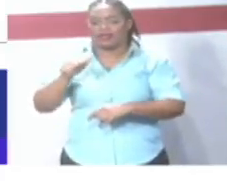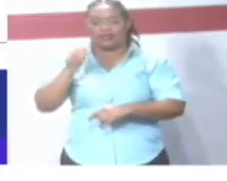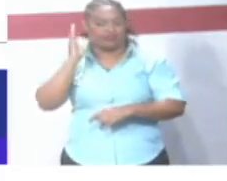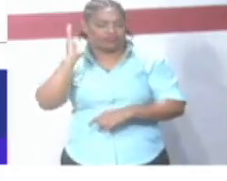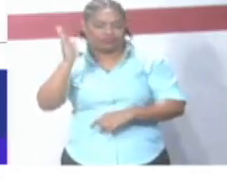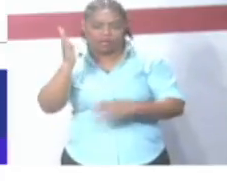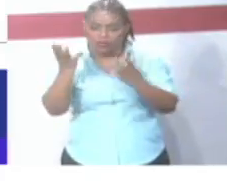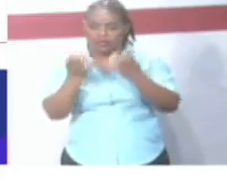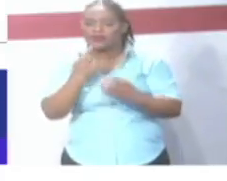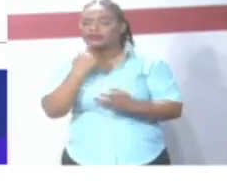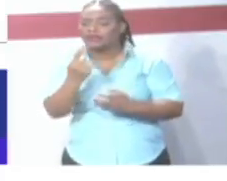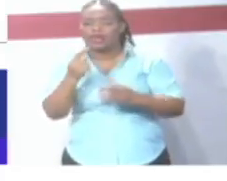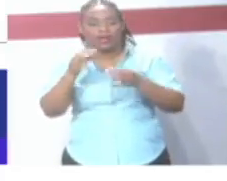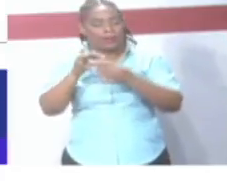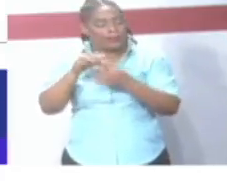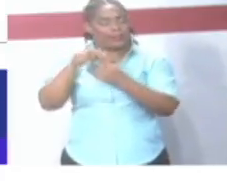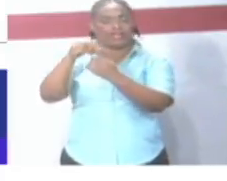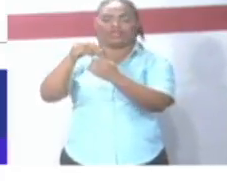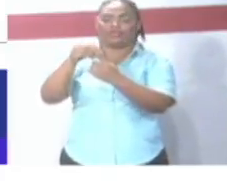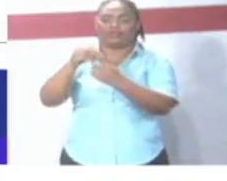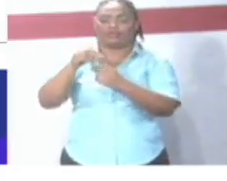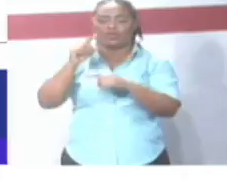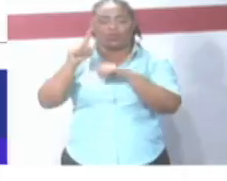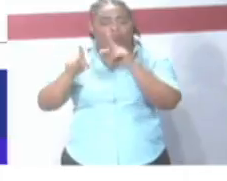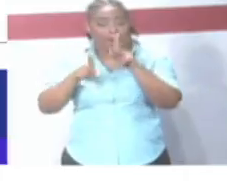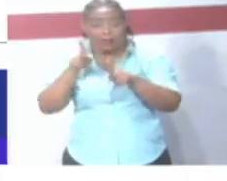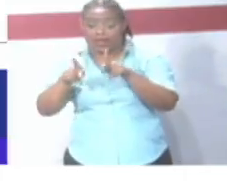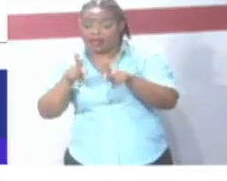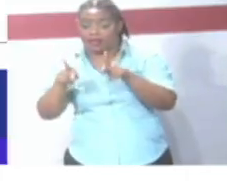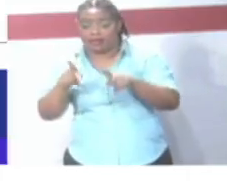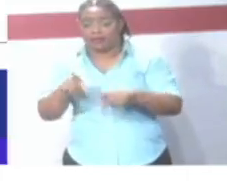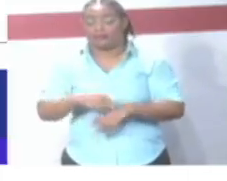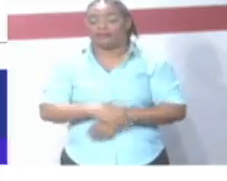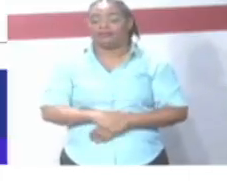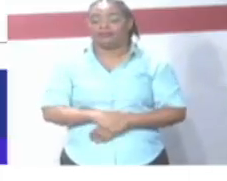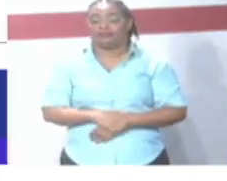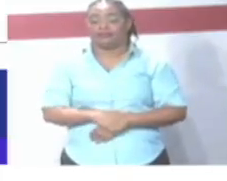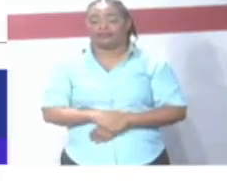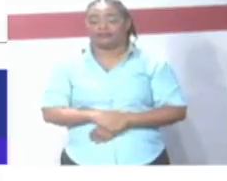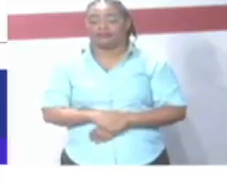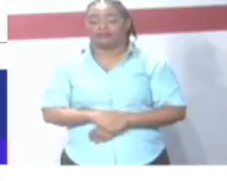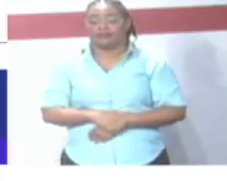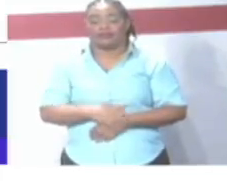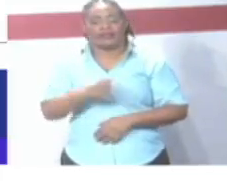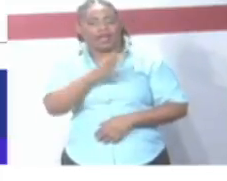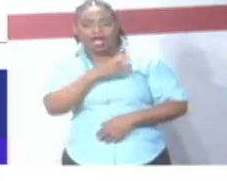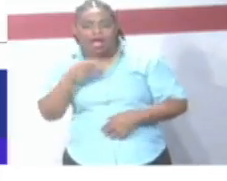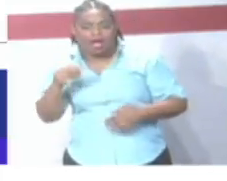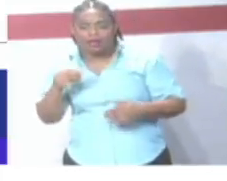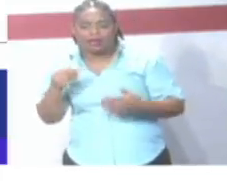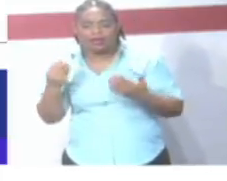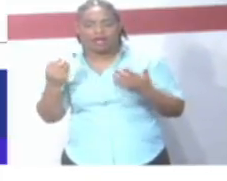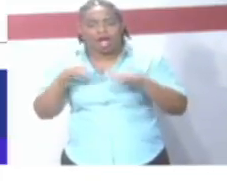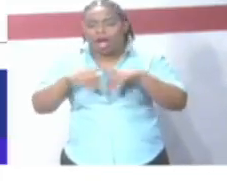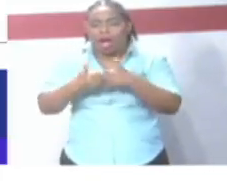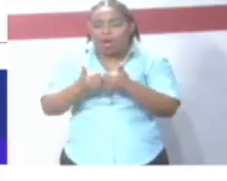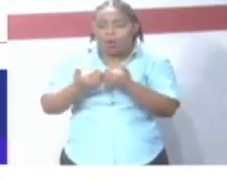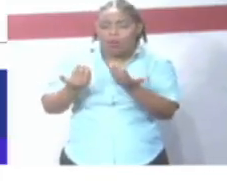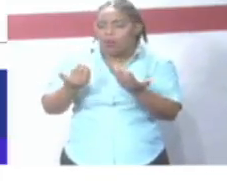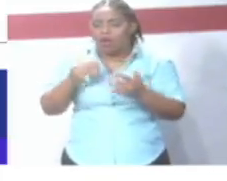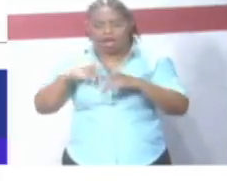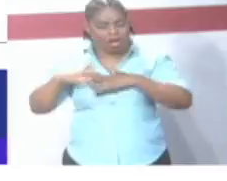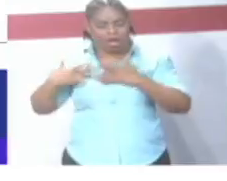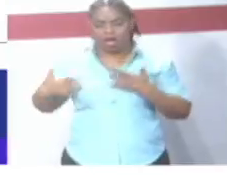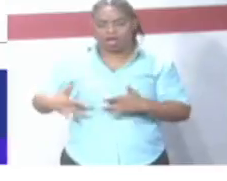or issues in the country, and how has this heart complaints been impacted by